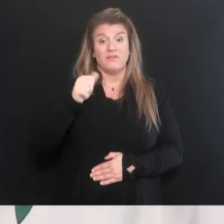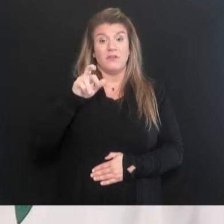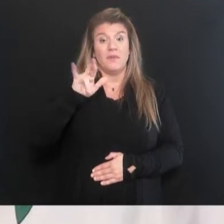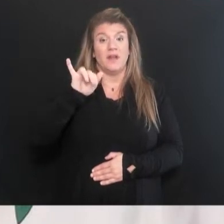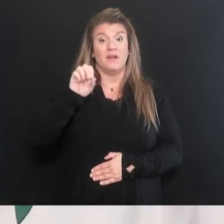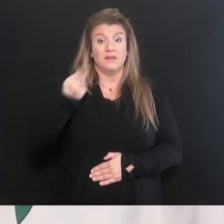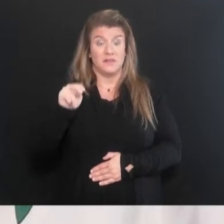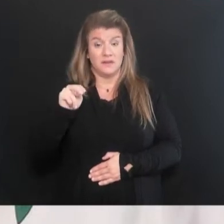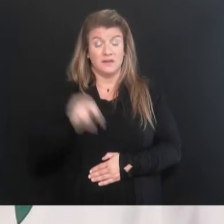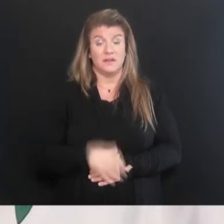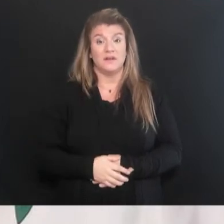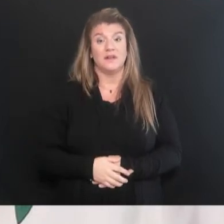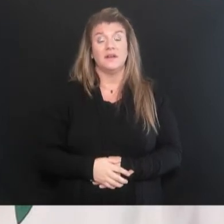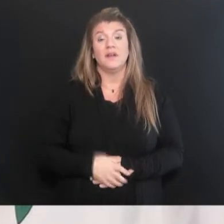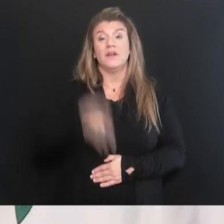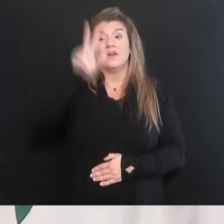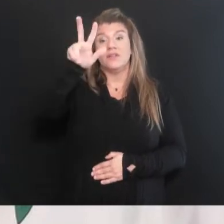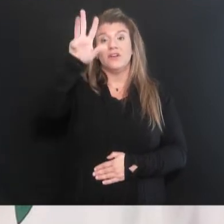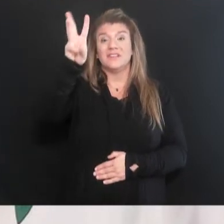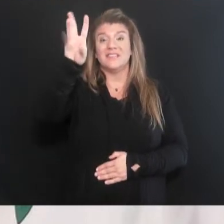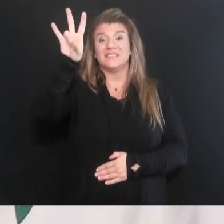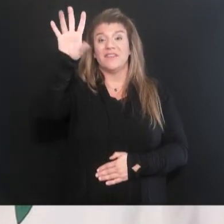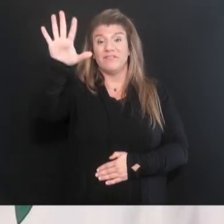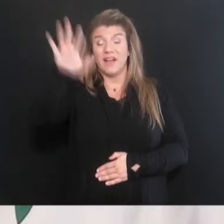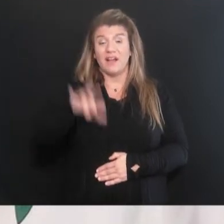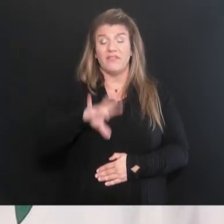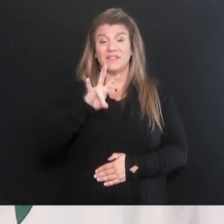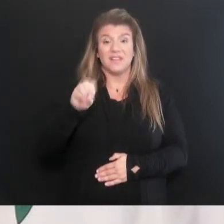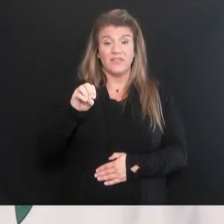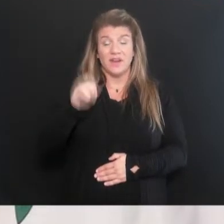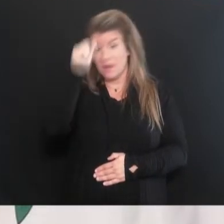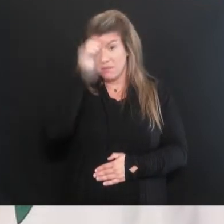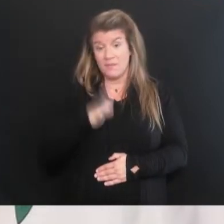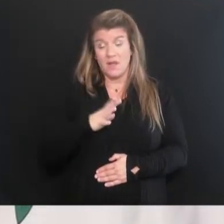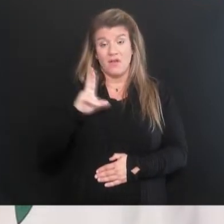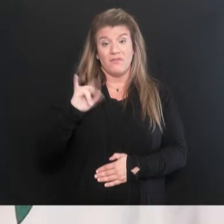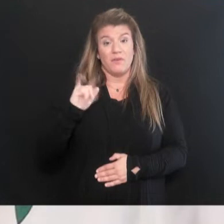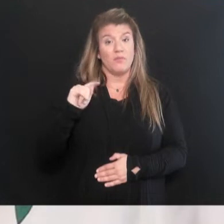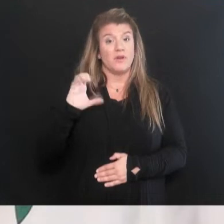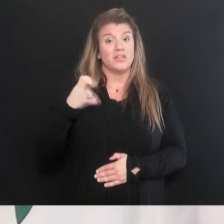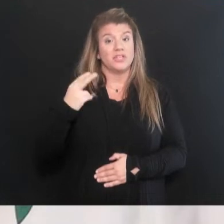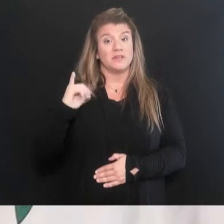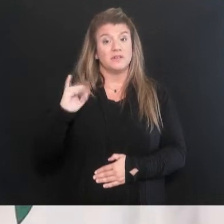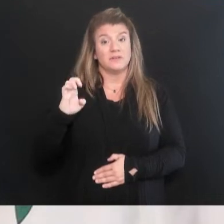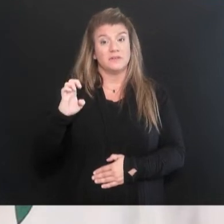County. The 3,675th death, a 70-year-old male from Raleigh